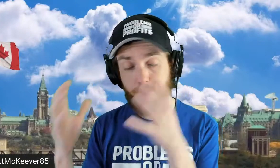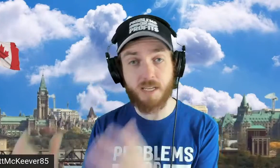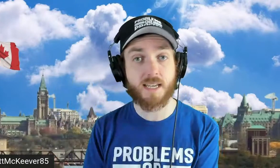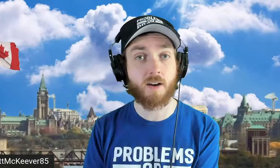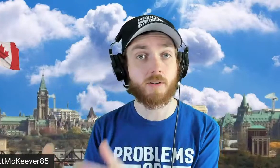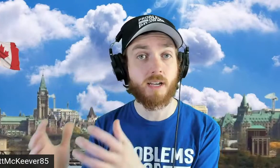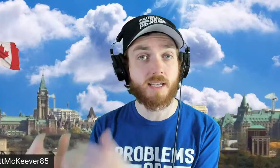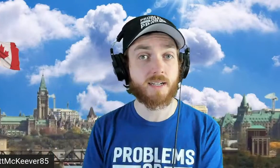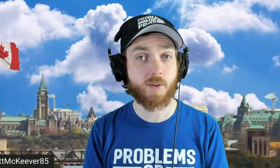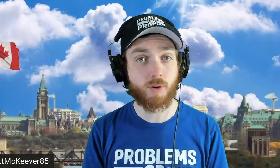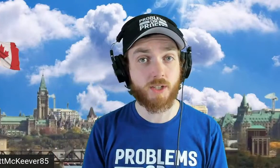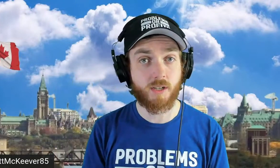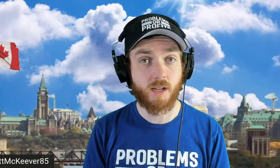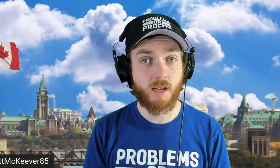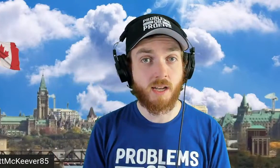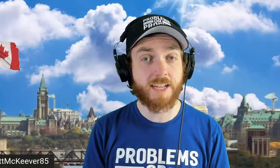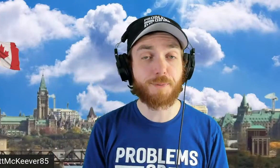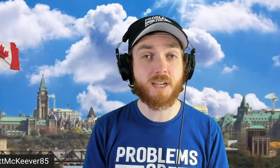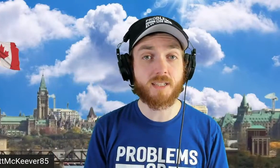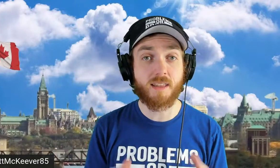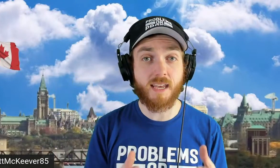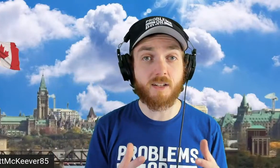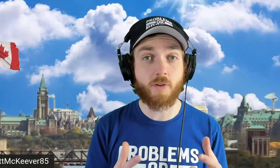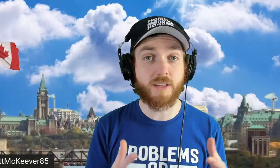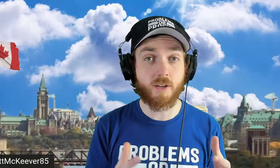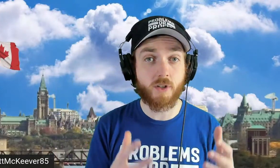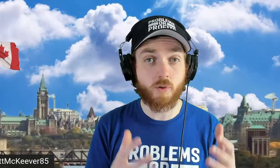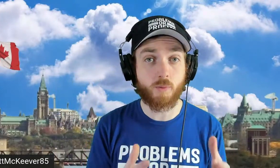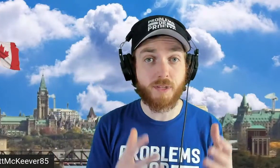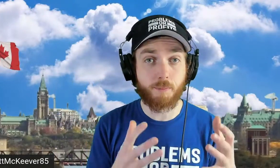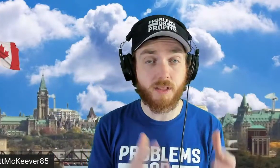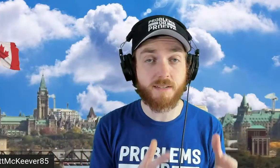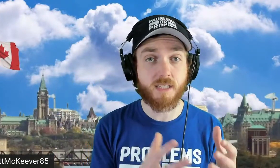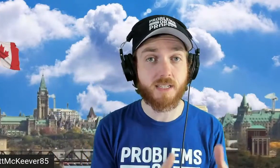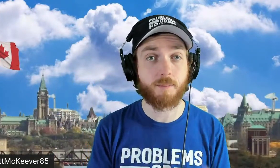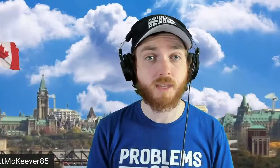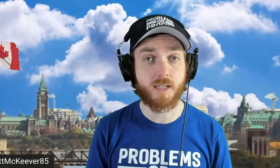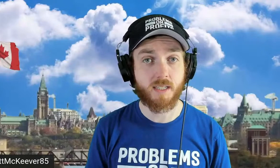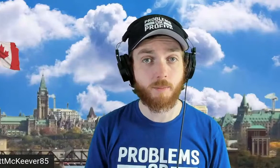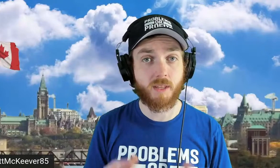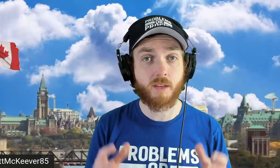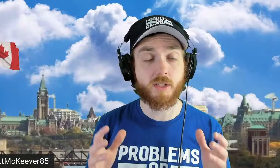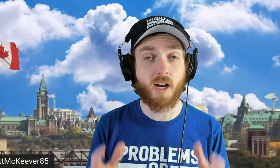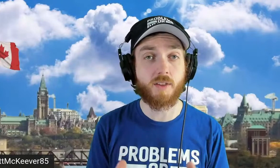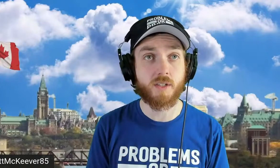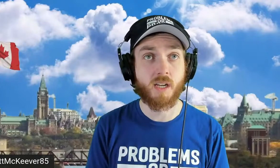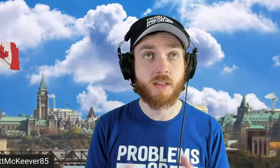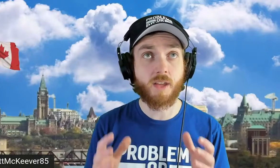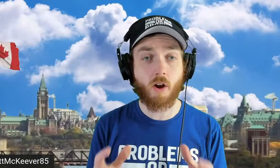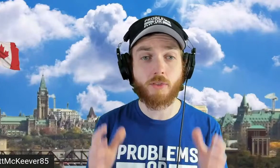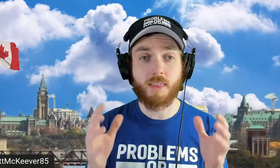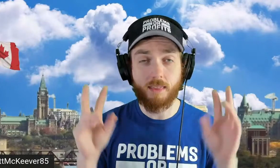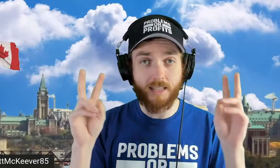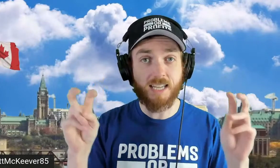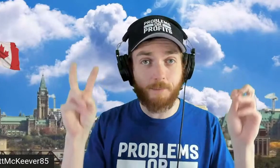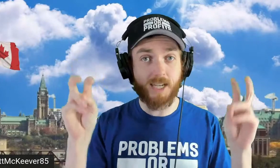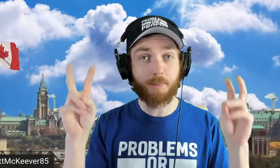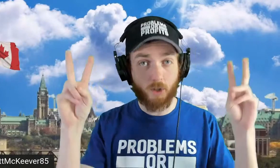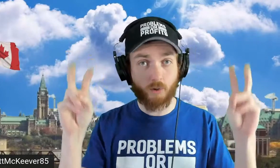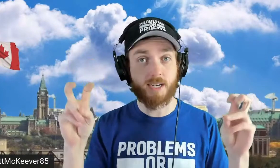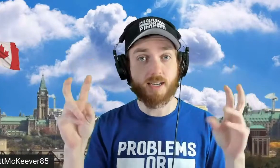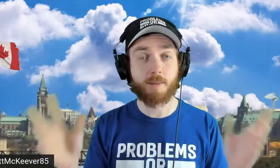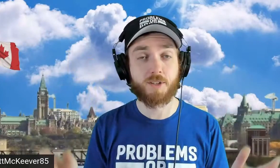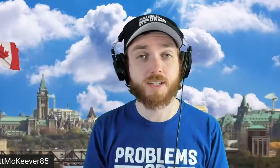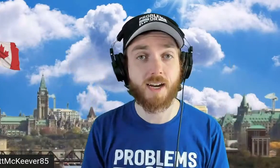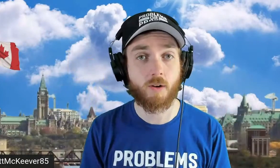and speak out against oppression. It's because that they know that there's a group that believes the same thing as them, that there's others that are the same type